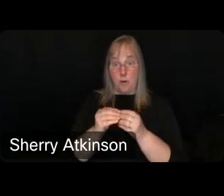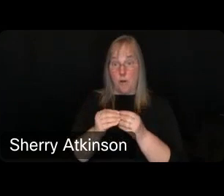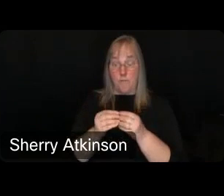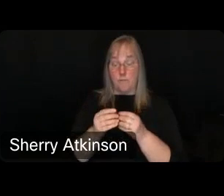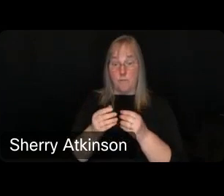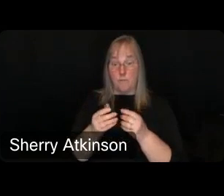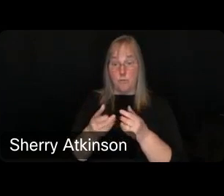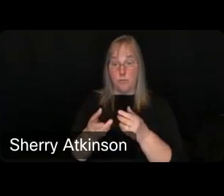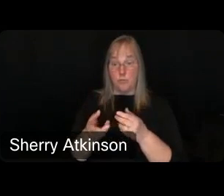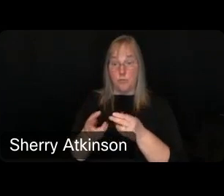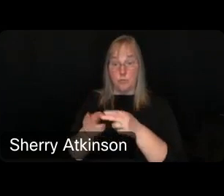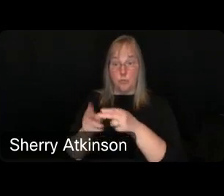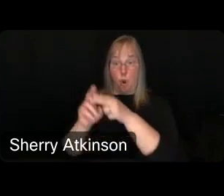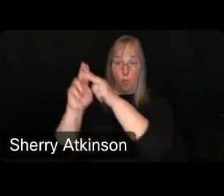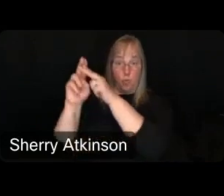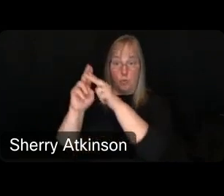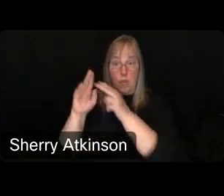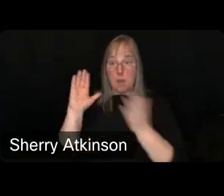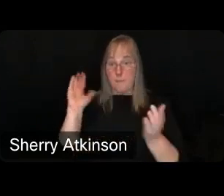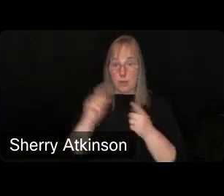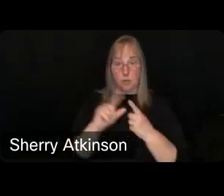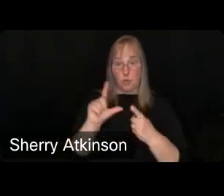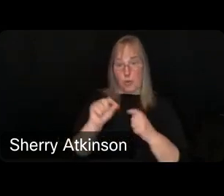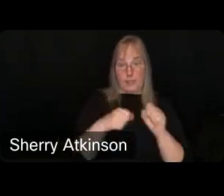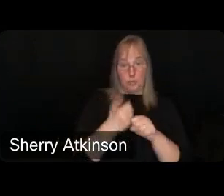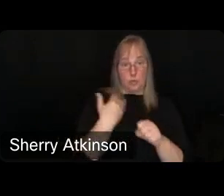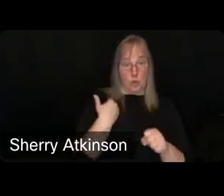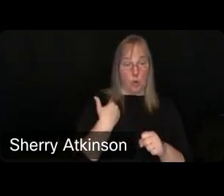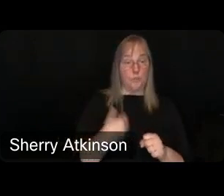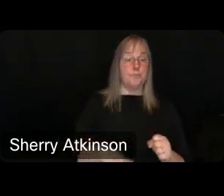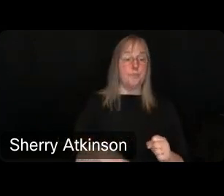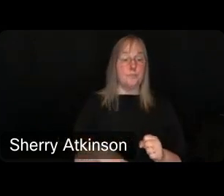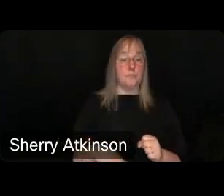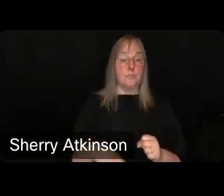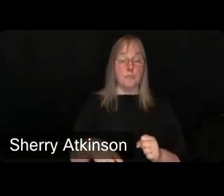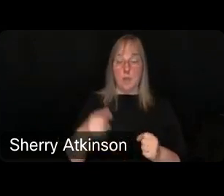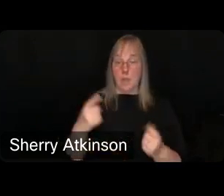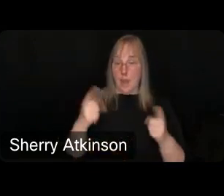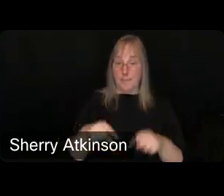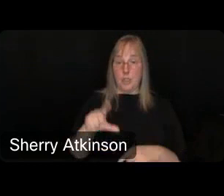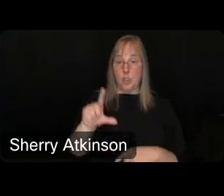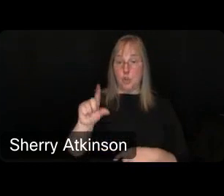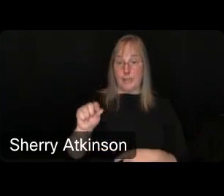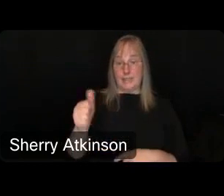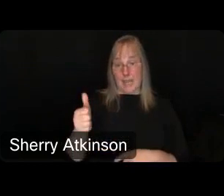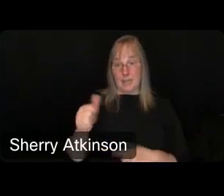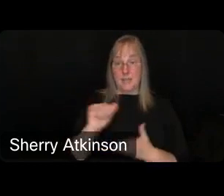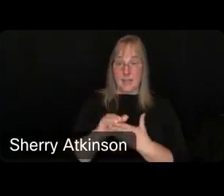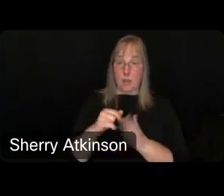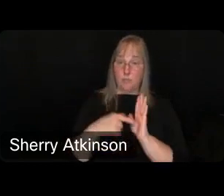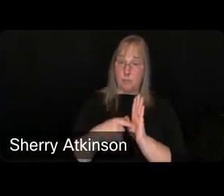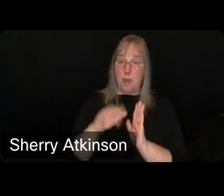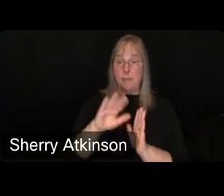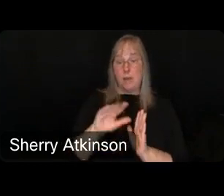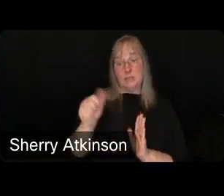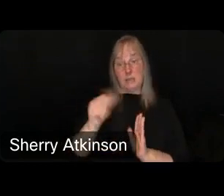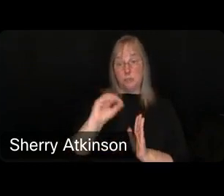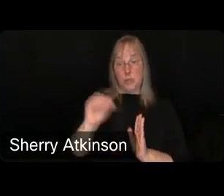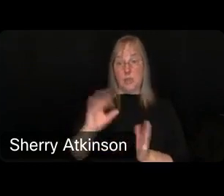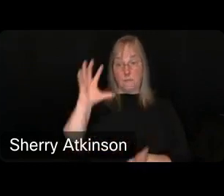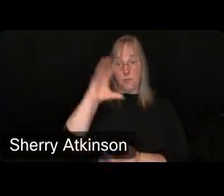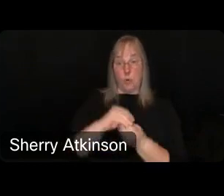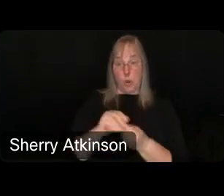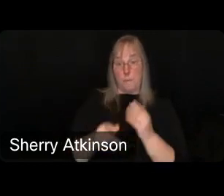decades ago there. So in 2010, that's represent about 10% of the total population.